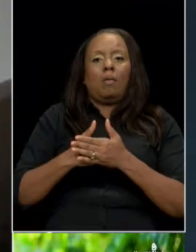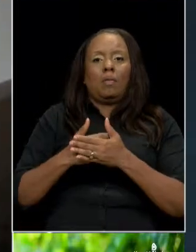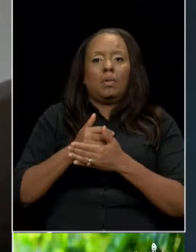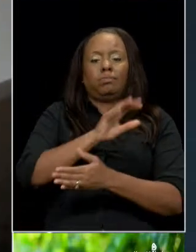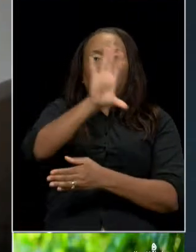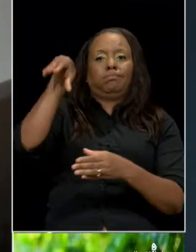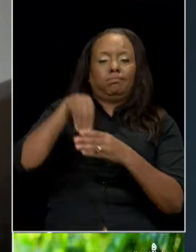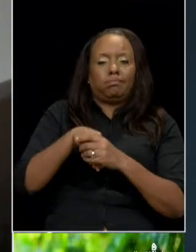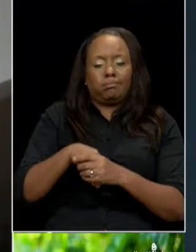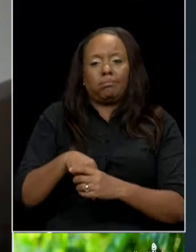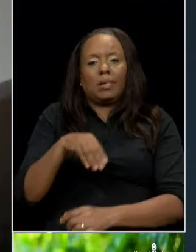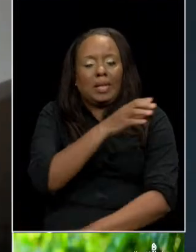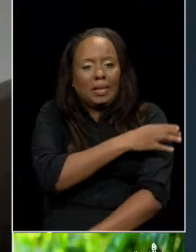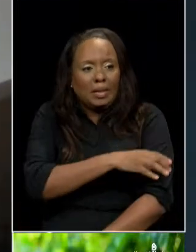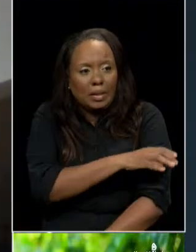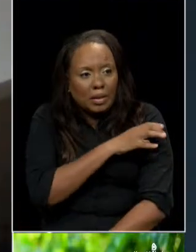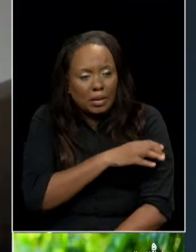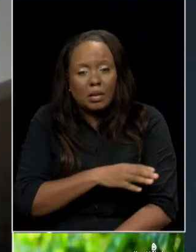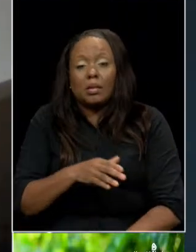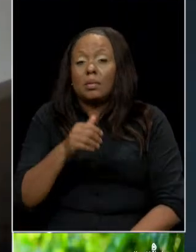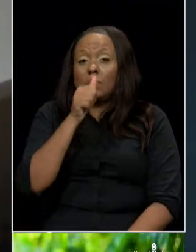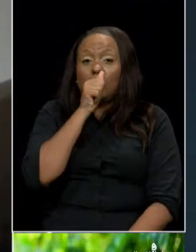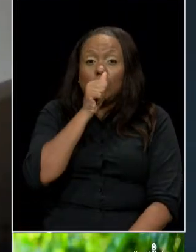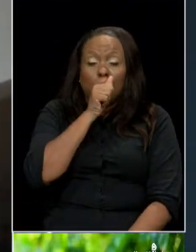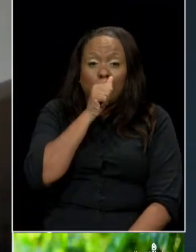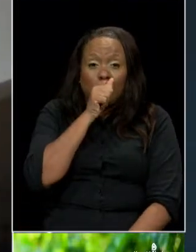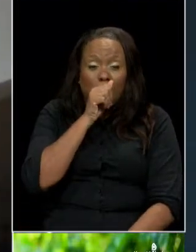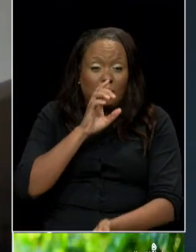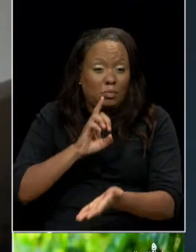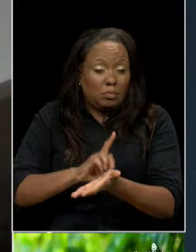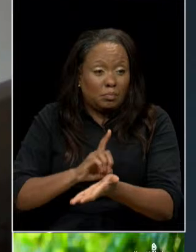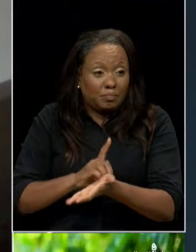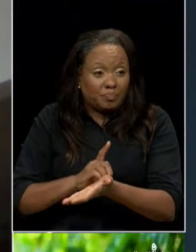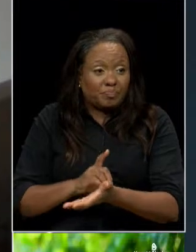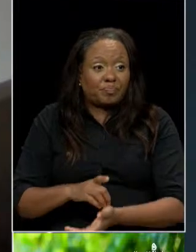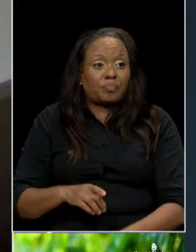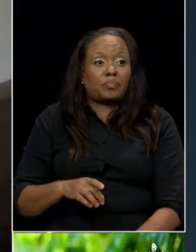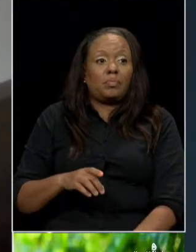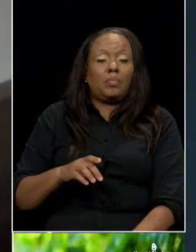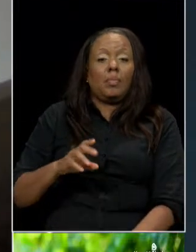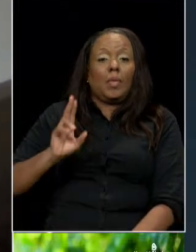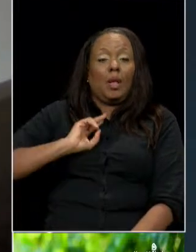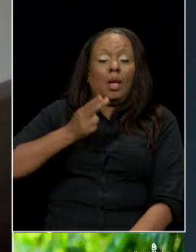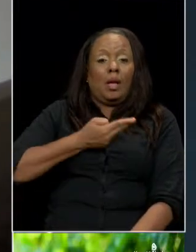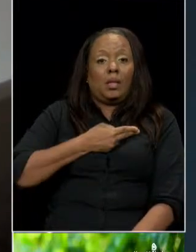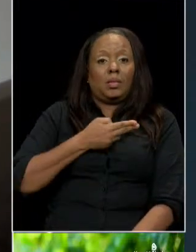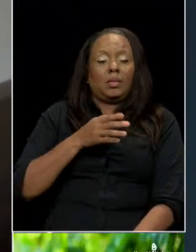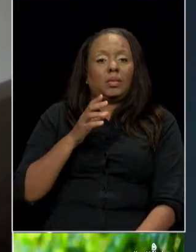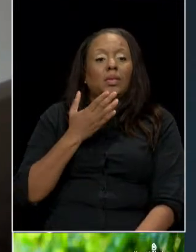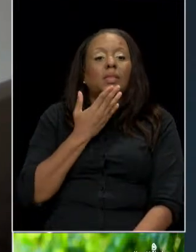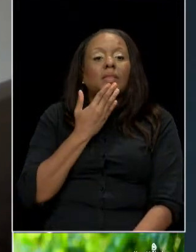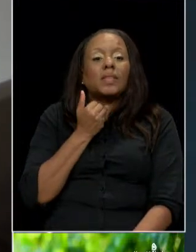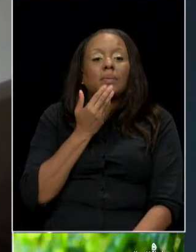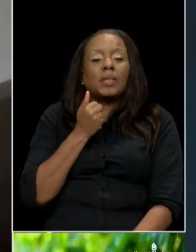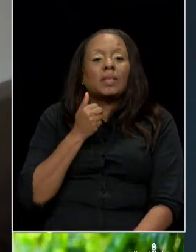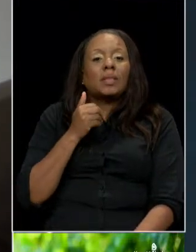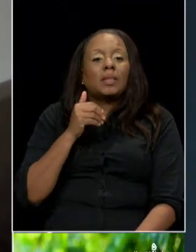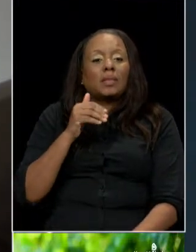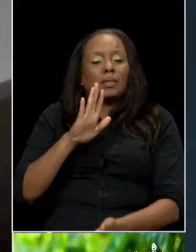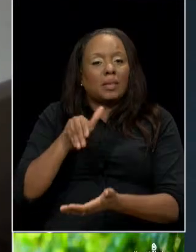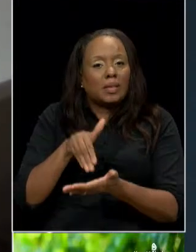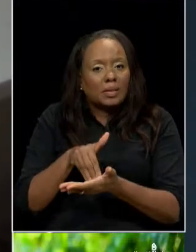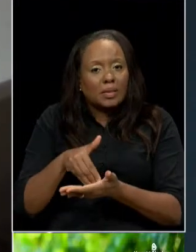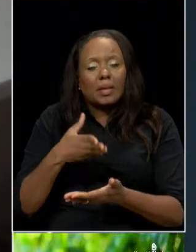it be the polyclinics, even private clinics, and us as the Diabetes Centre and the